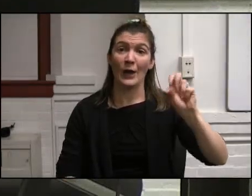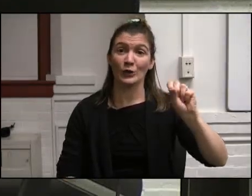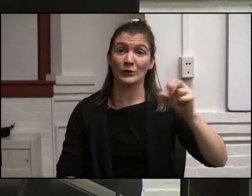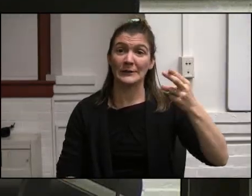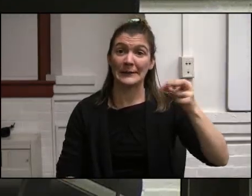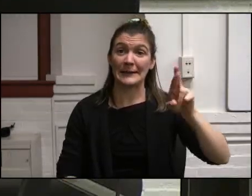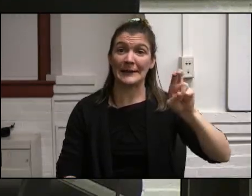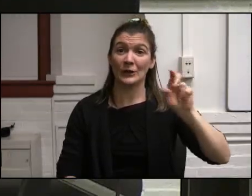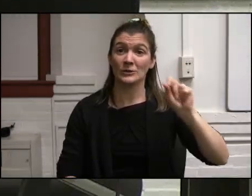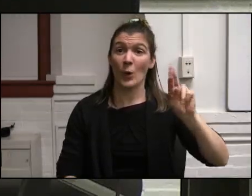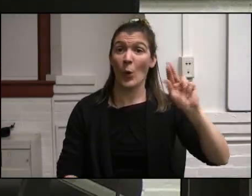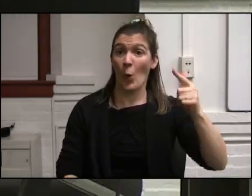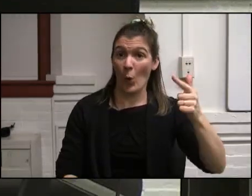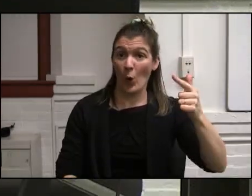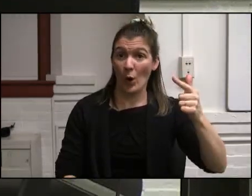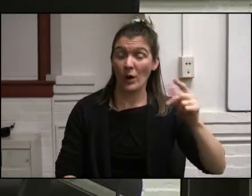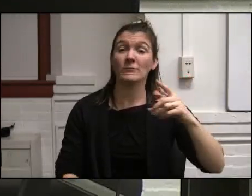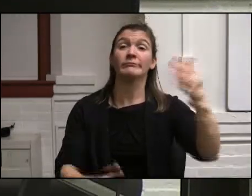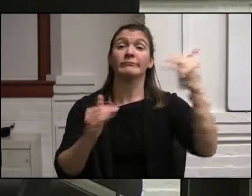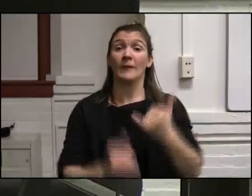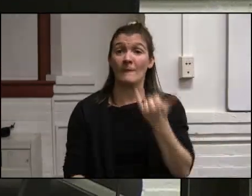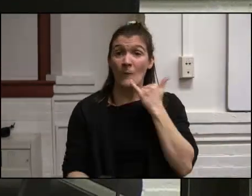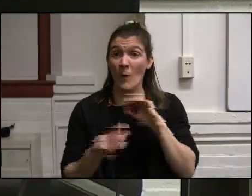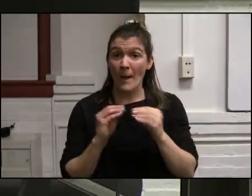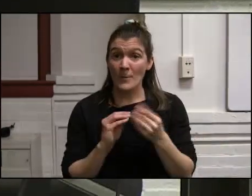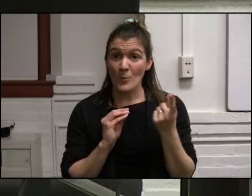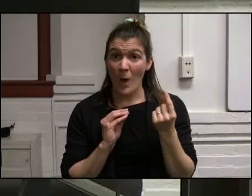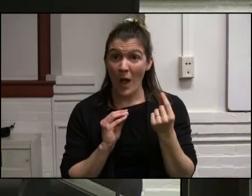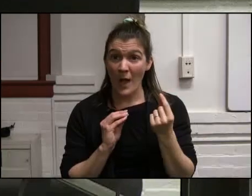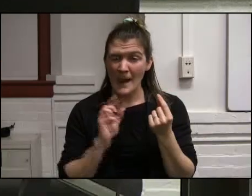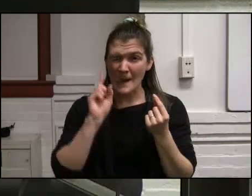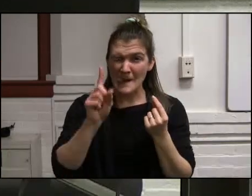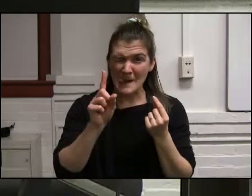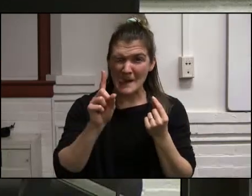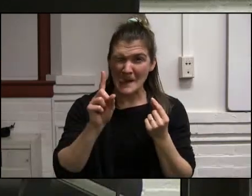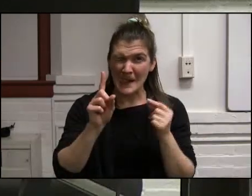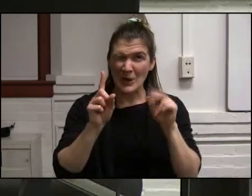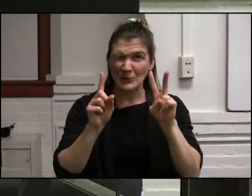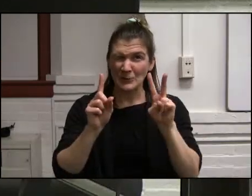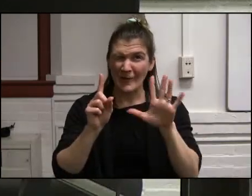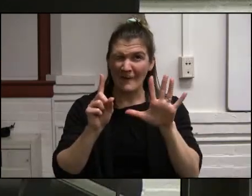homemattershere.org. Our main line is, let me see if I can remember,